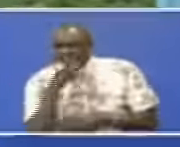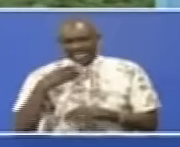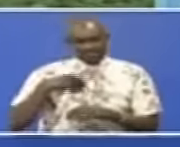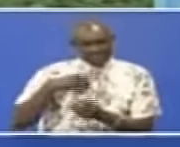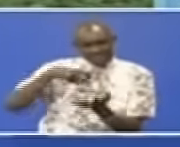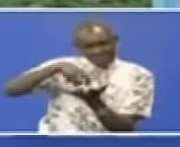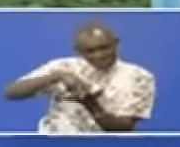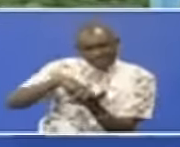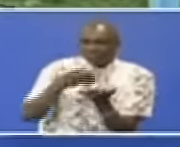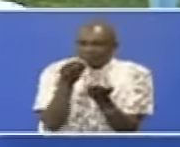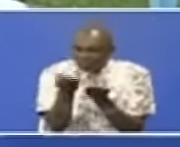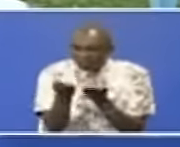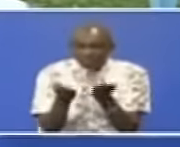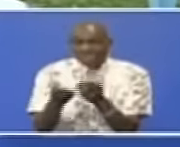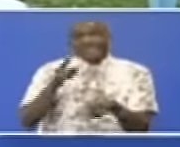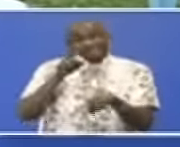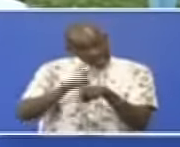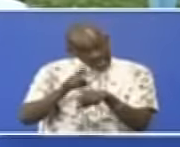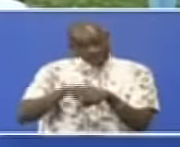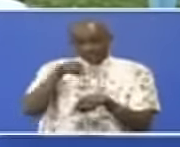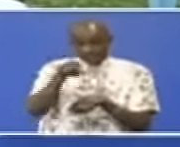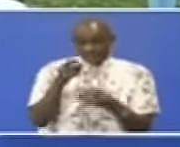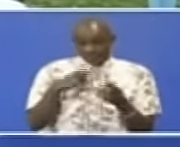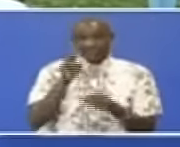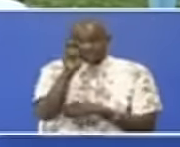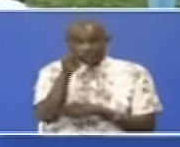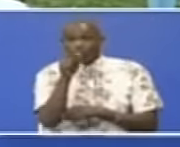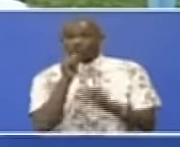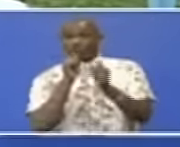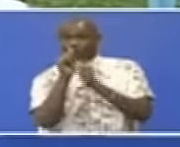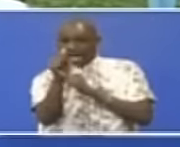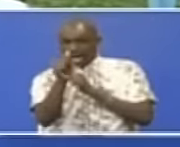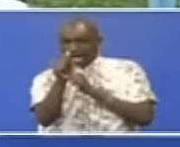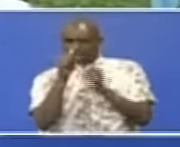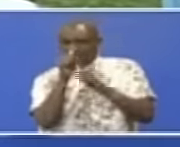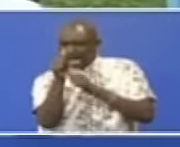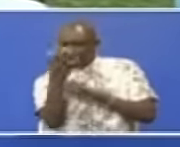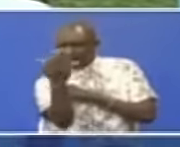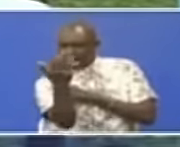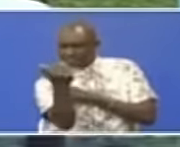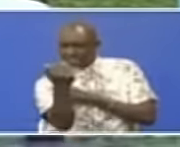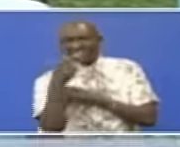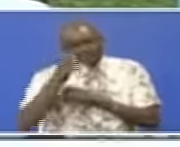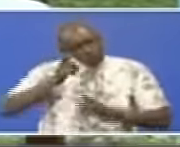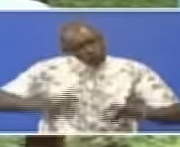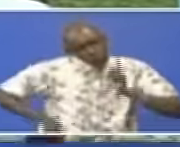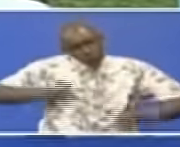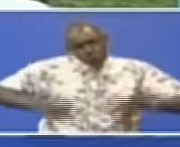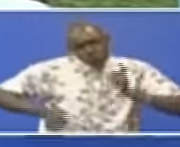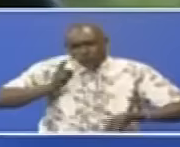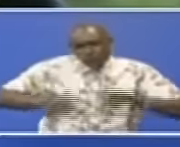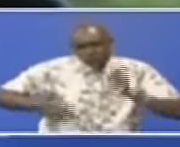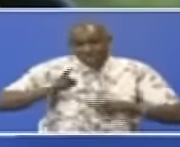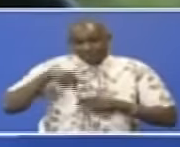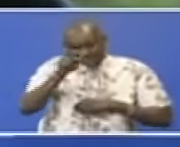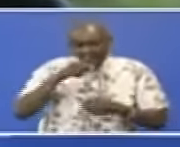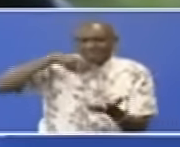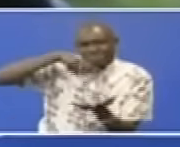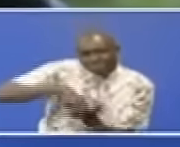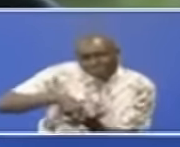knees. Either kama mchana ikiwa amekuona na kwa umbali, lazima atakukimbilia,